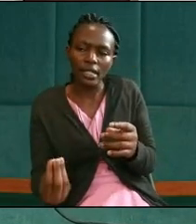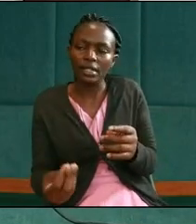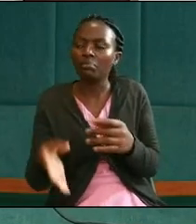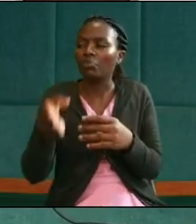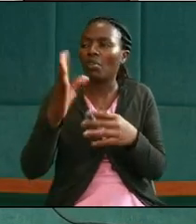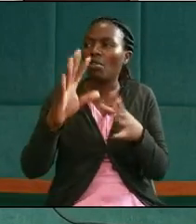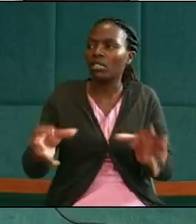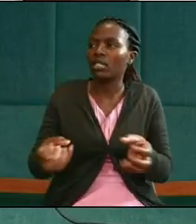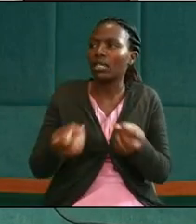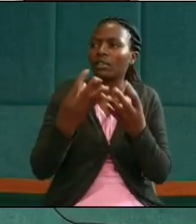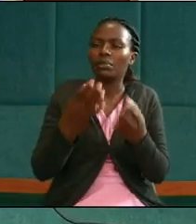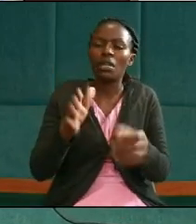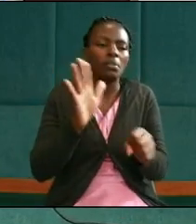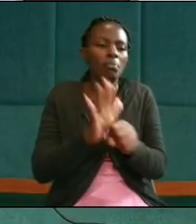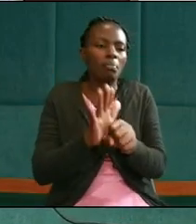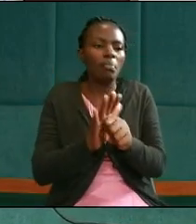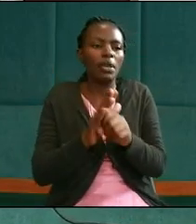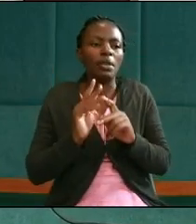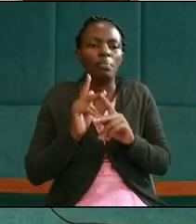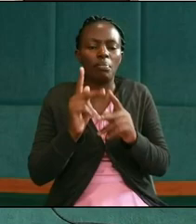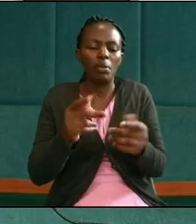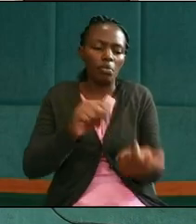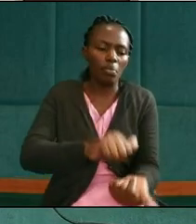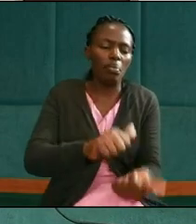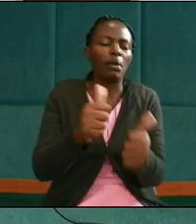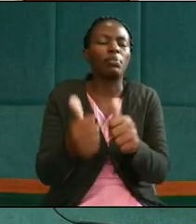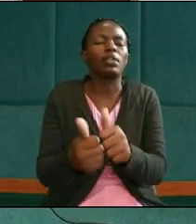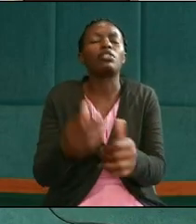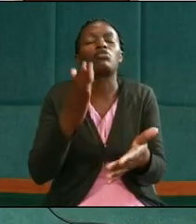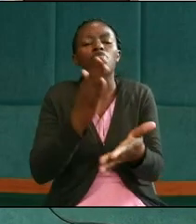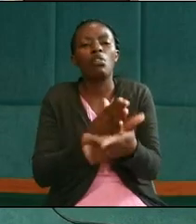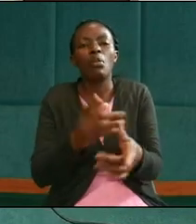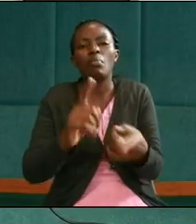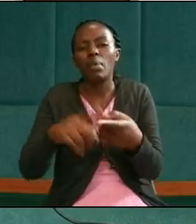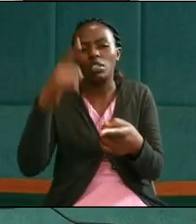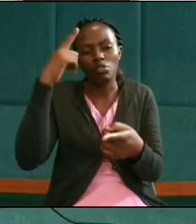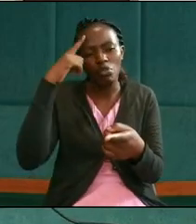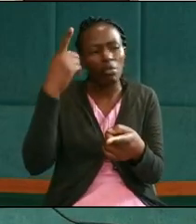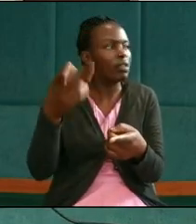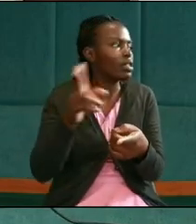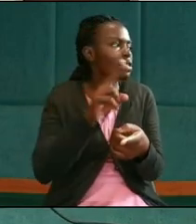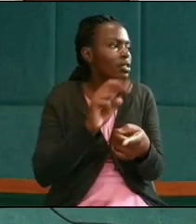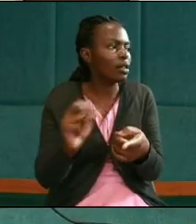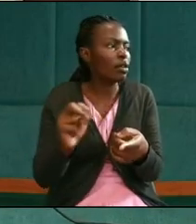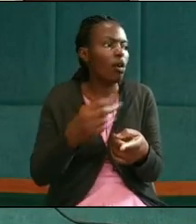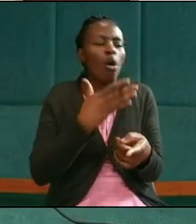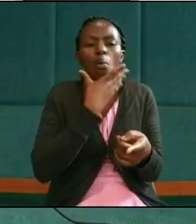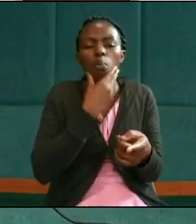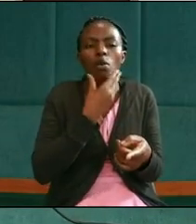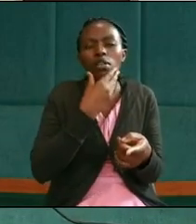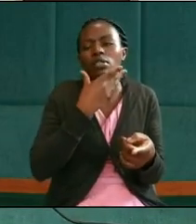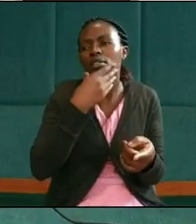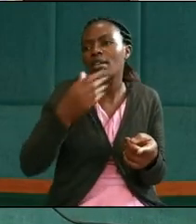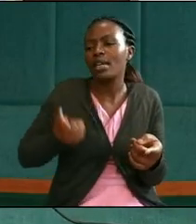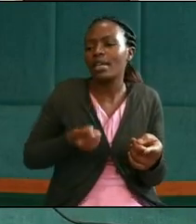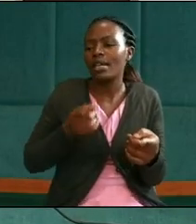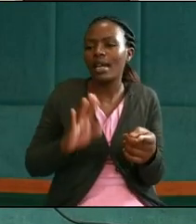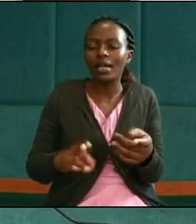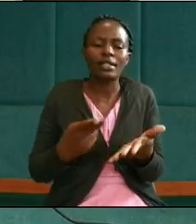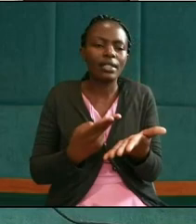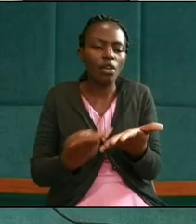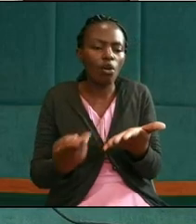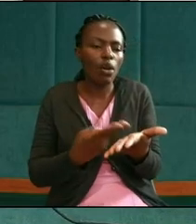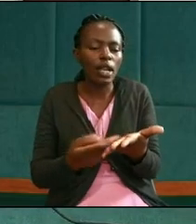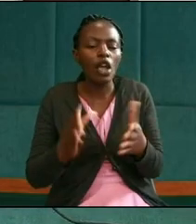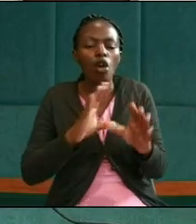many boys and girls got baptized in our church this year. They may not know about this. Boys and girls, the Holy Communion is a